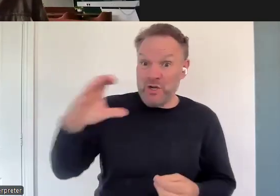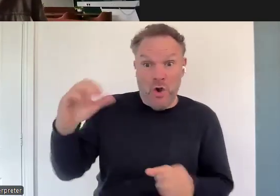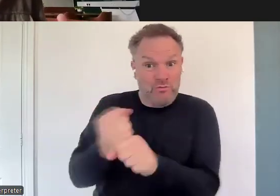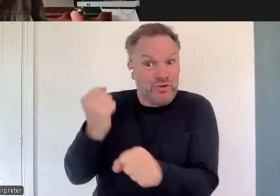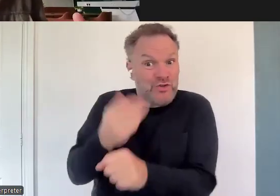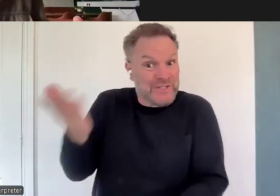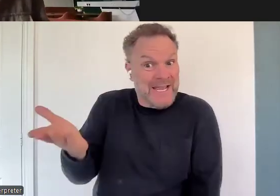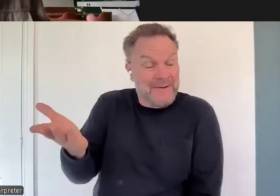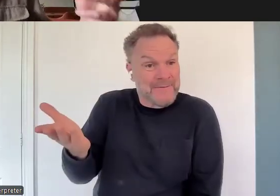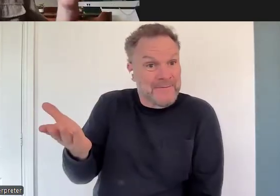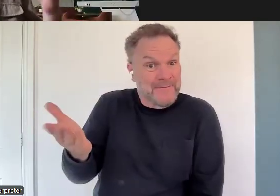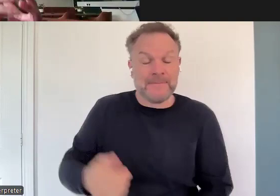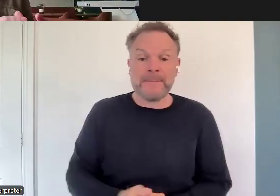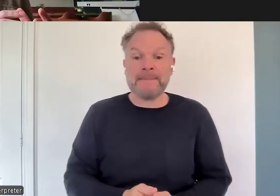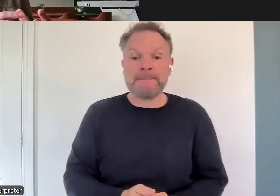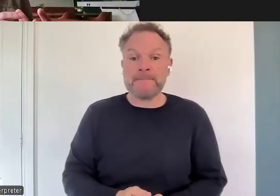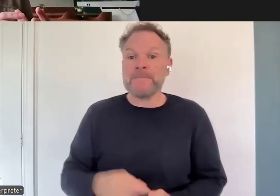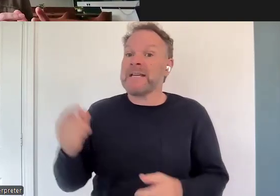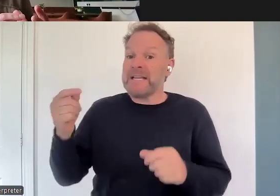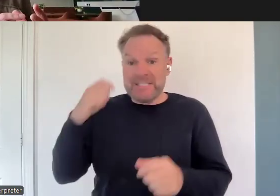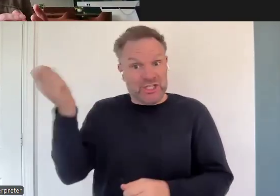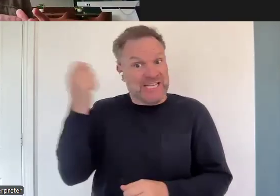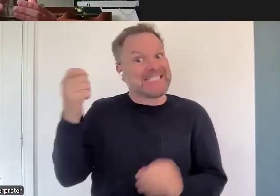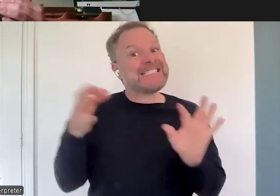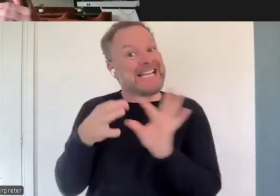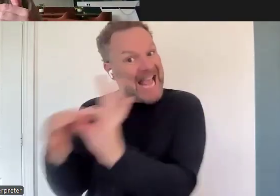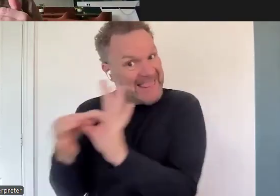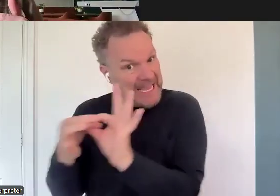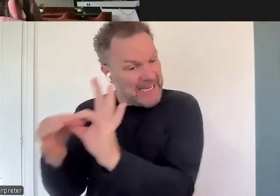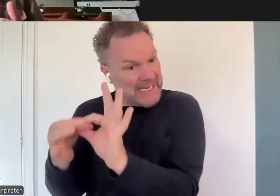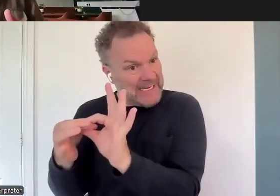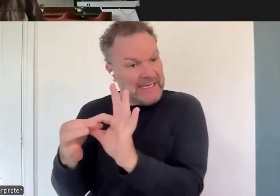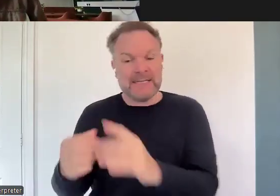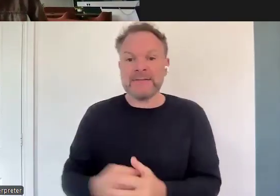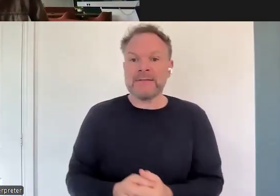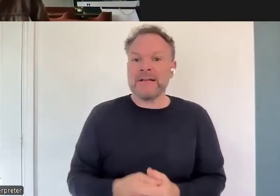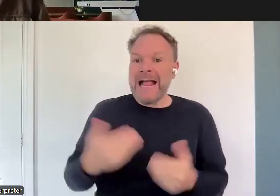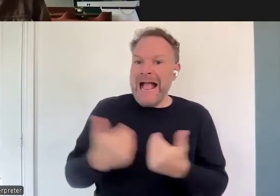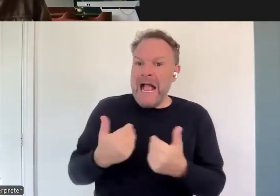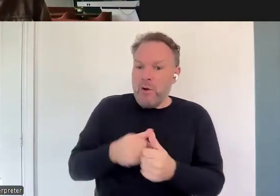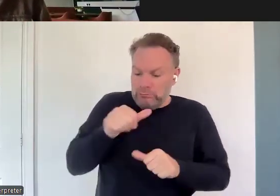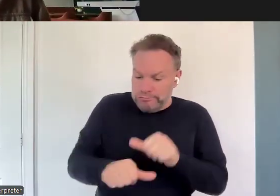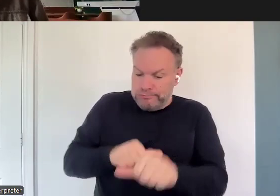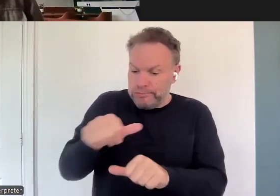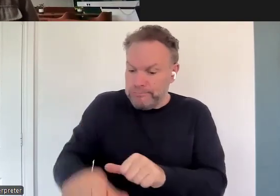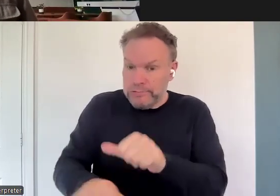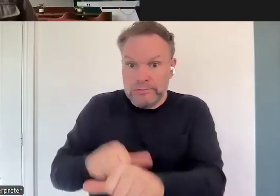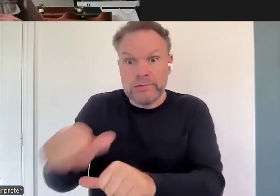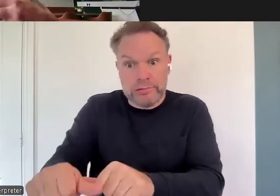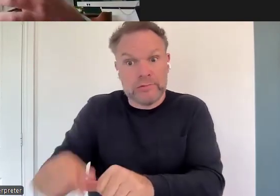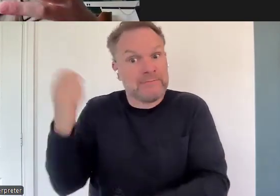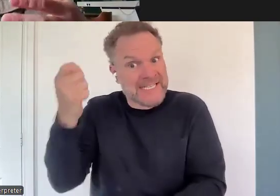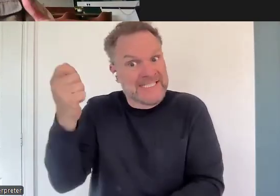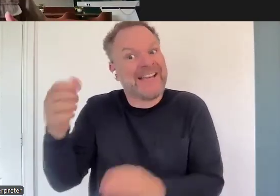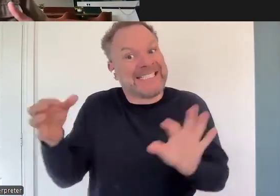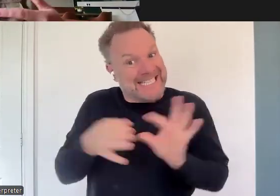co-evaluation should define success together, define the milestones towards that success together, acknowledge that